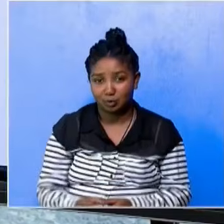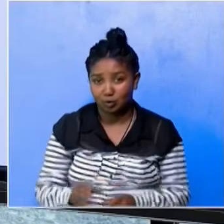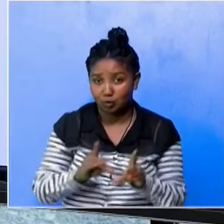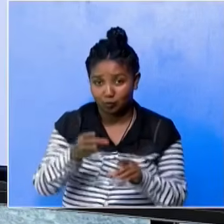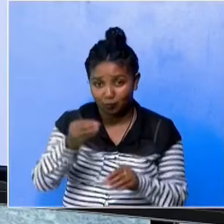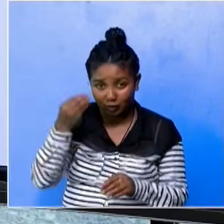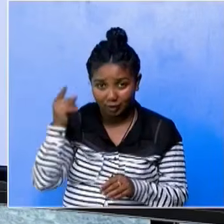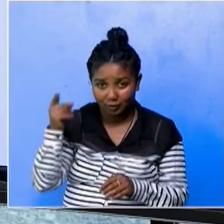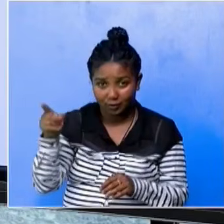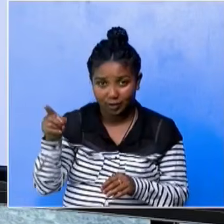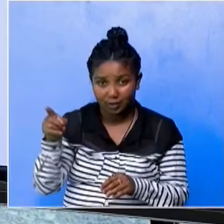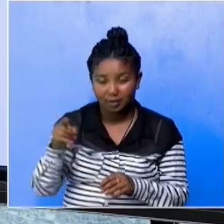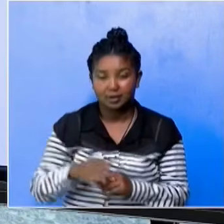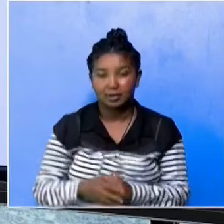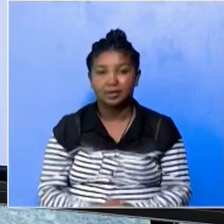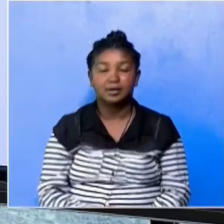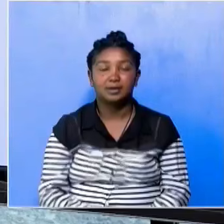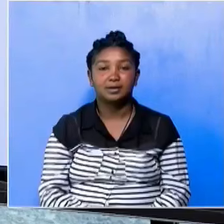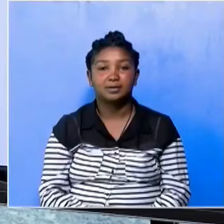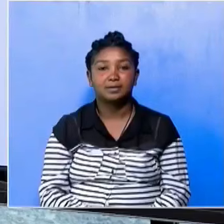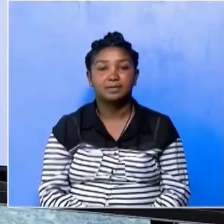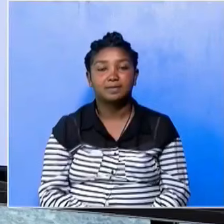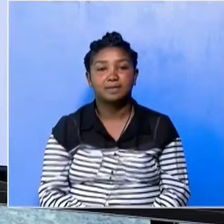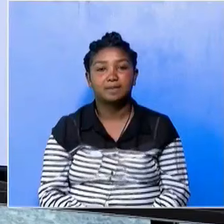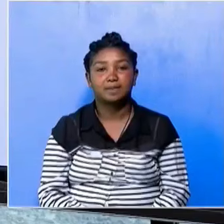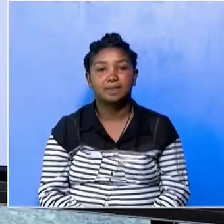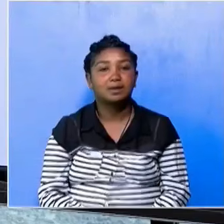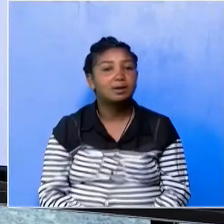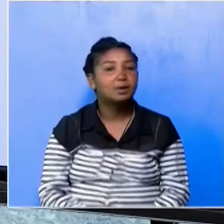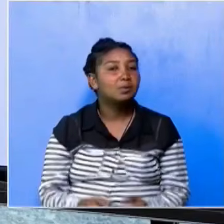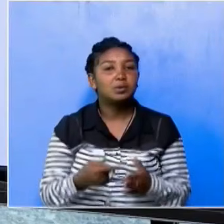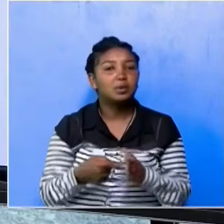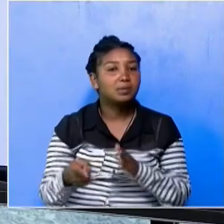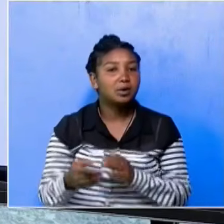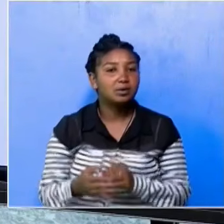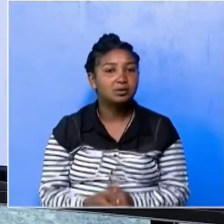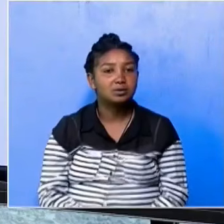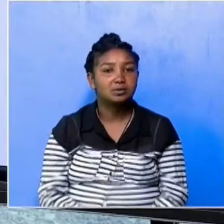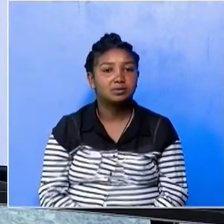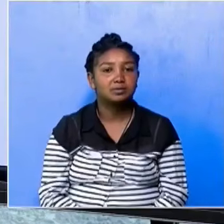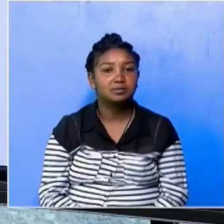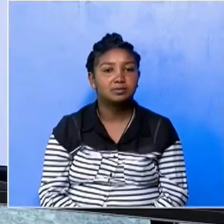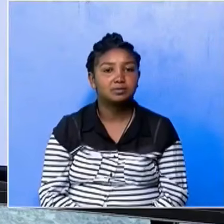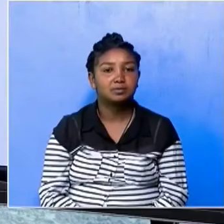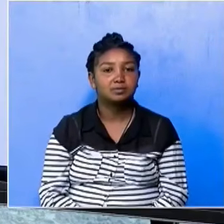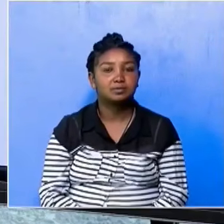forget. Okay, so what about